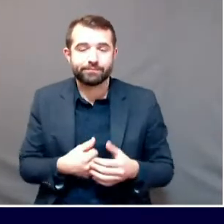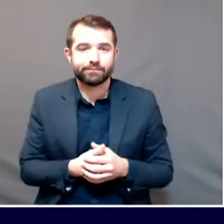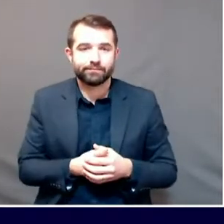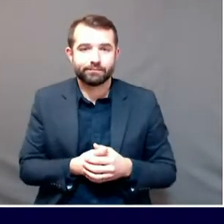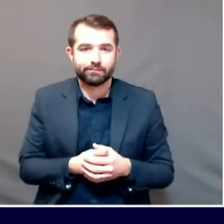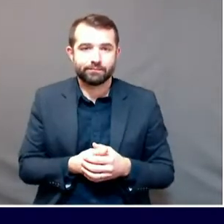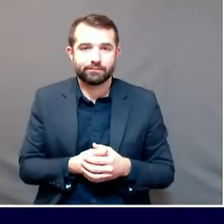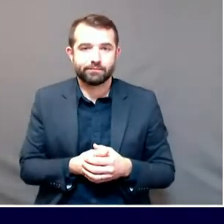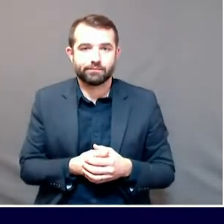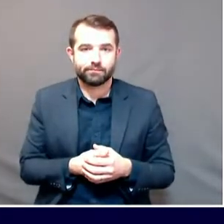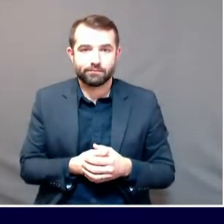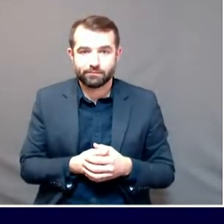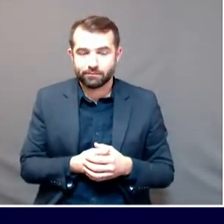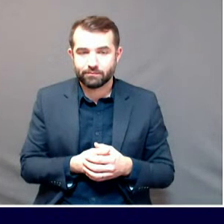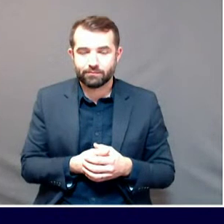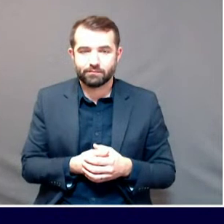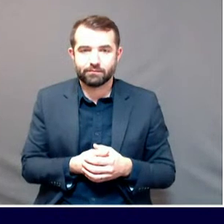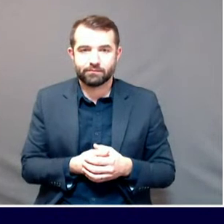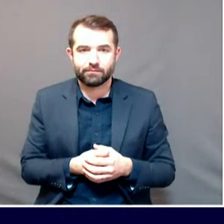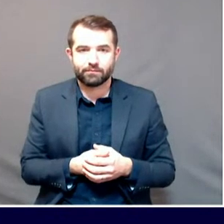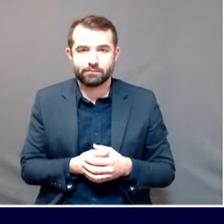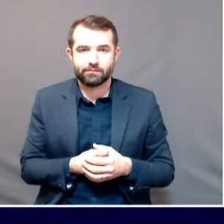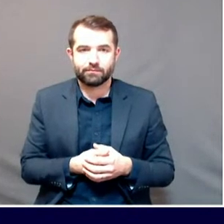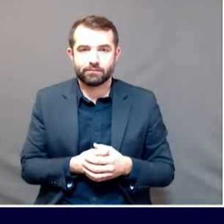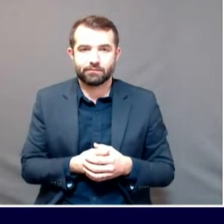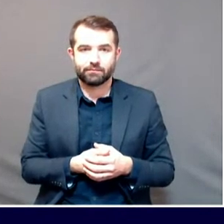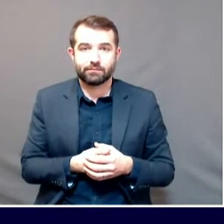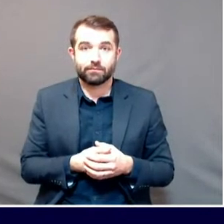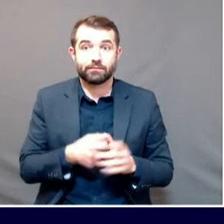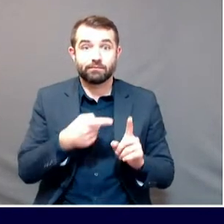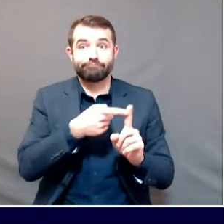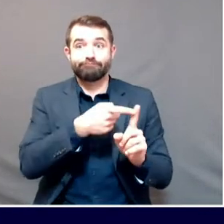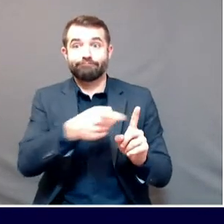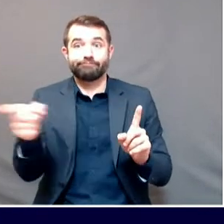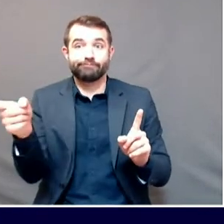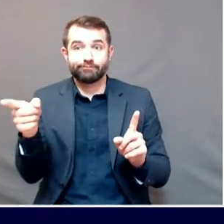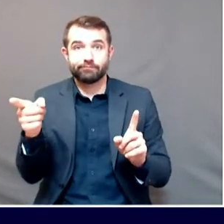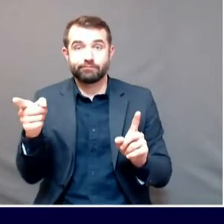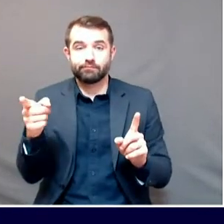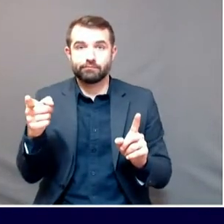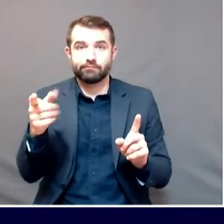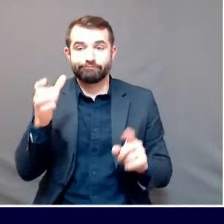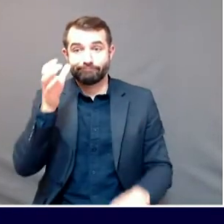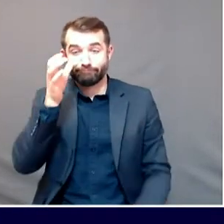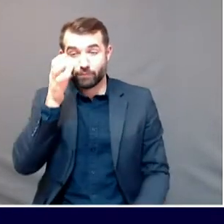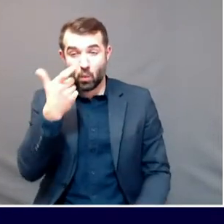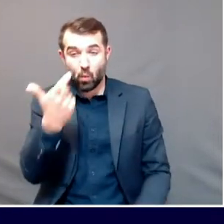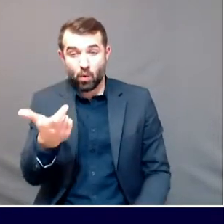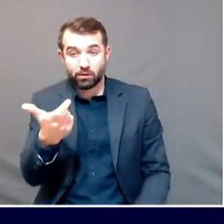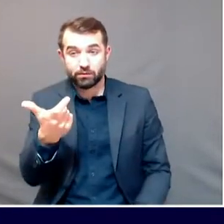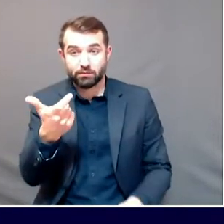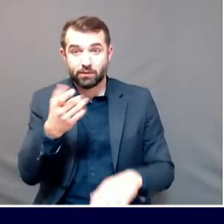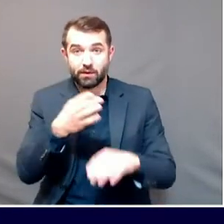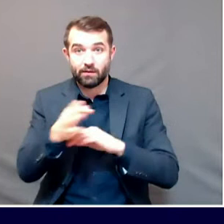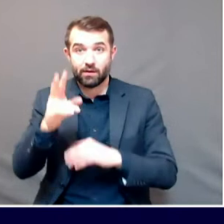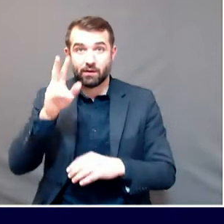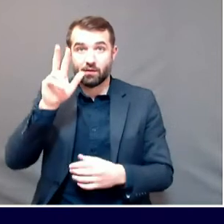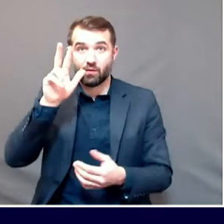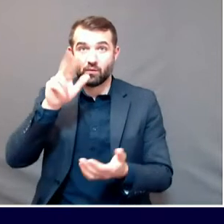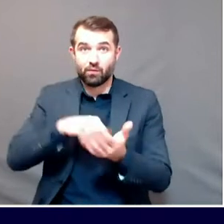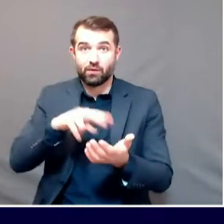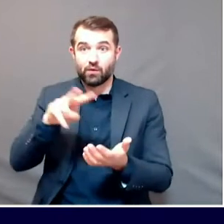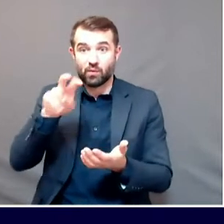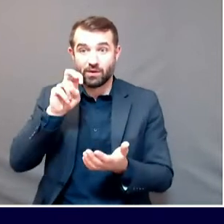are listening to this, well over 2,200 people in Maine have already been vaccinated against